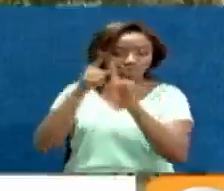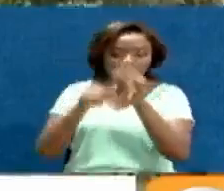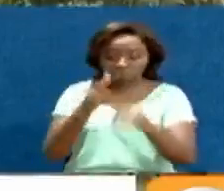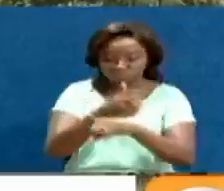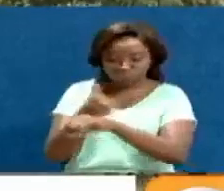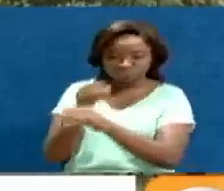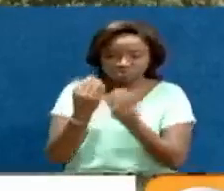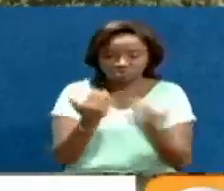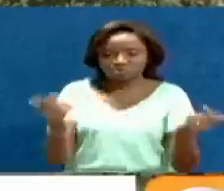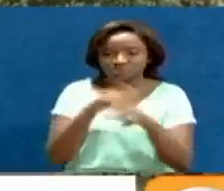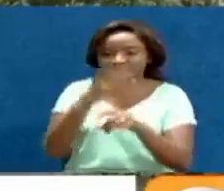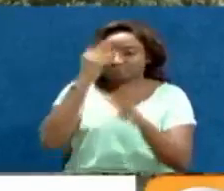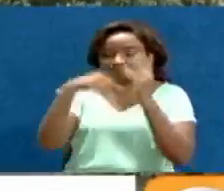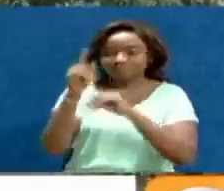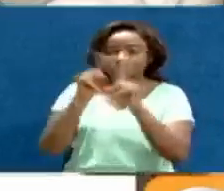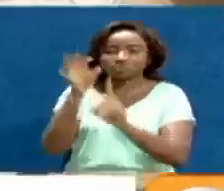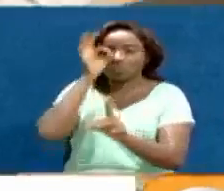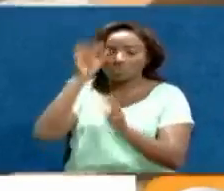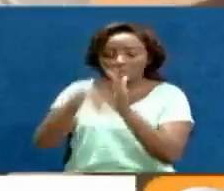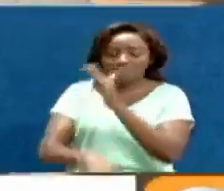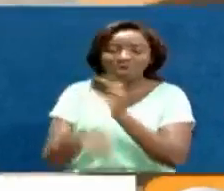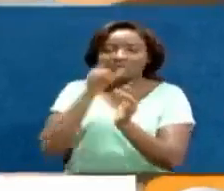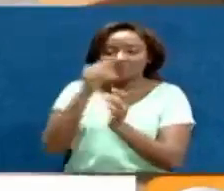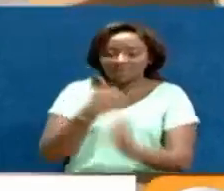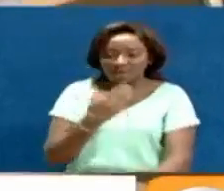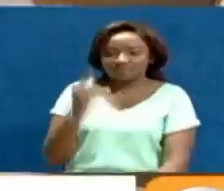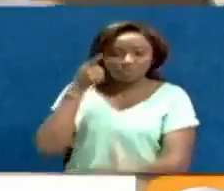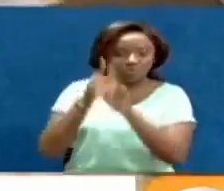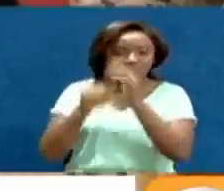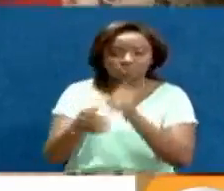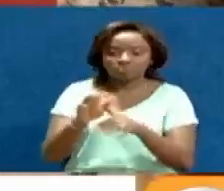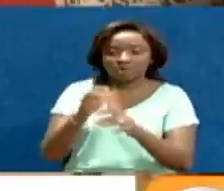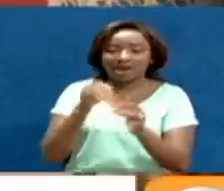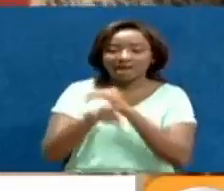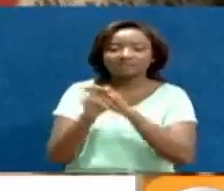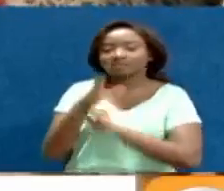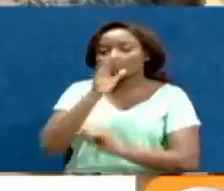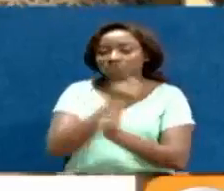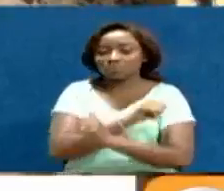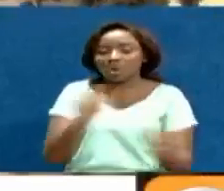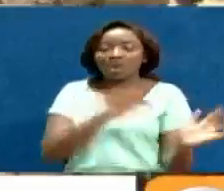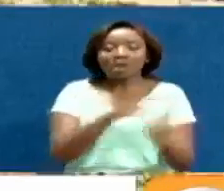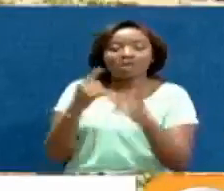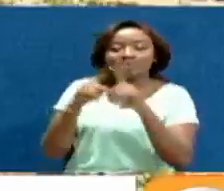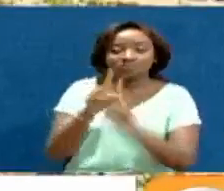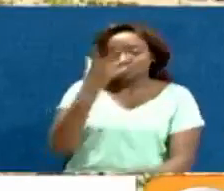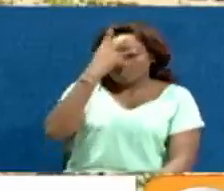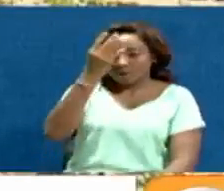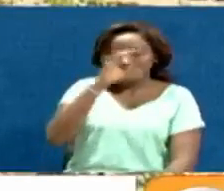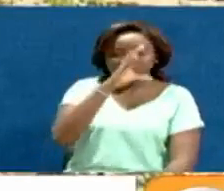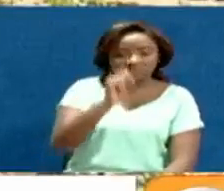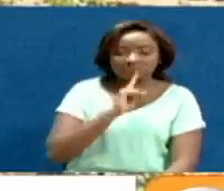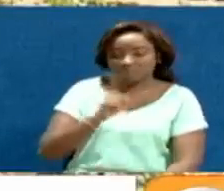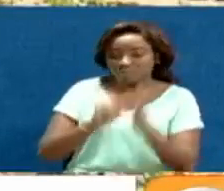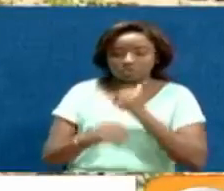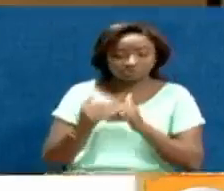also drilled a borehole to boost water supply. Meanwhile, the Education Cabinet Secretary, Professor George Magoha, has admitted that there